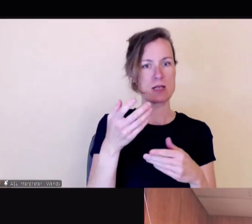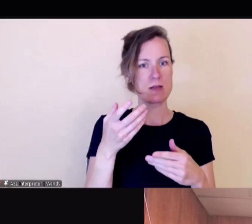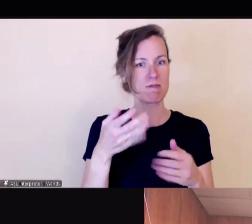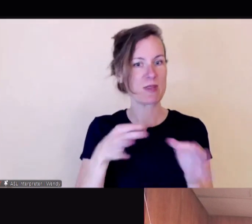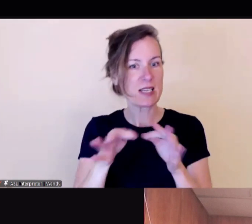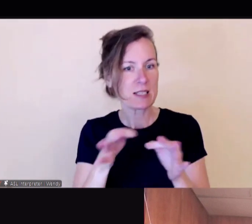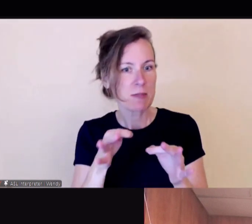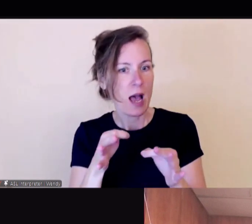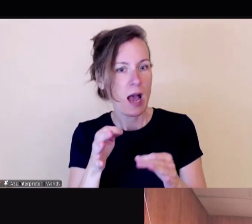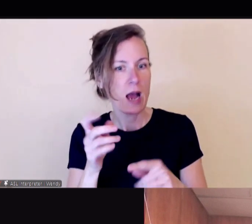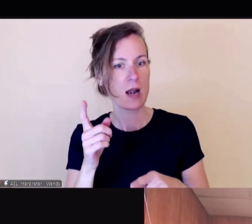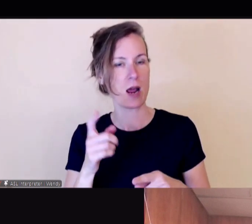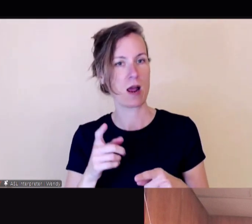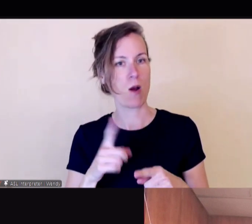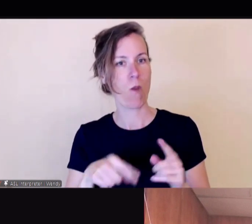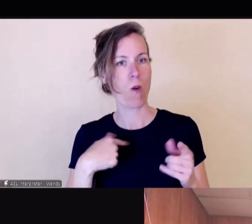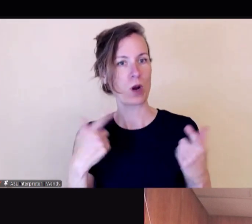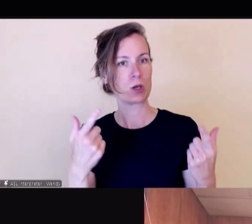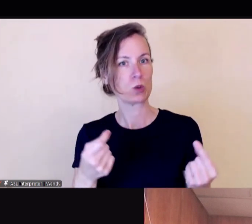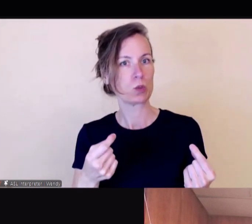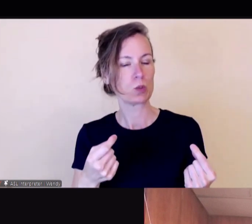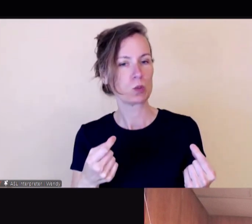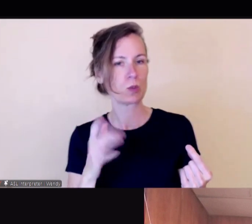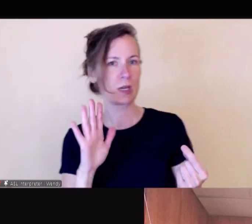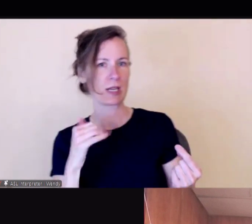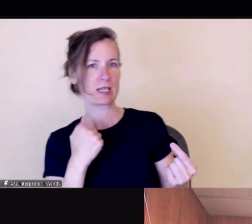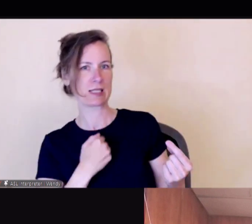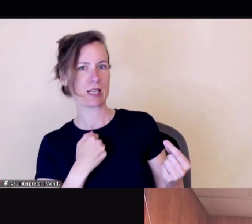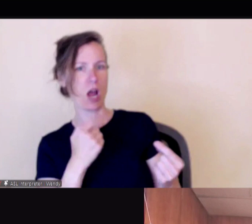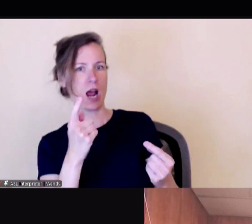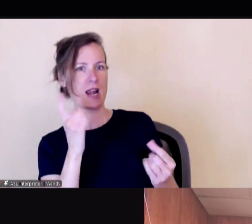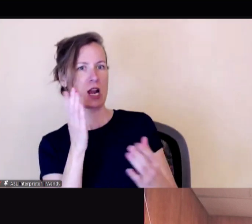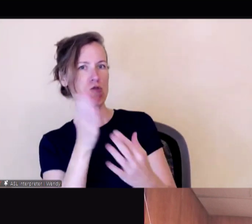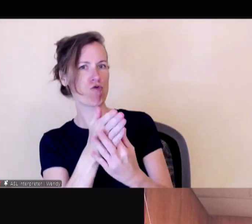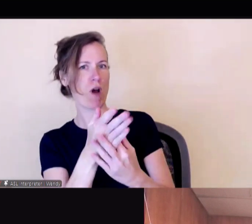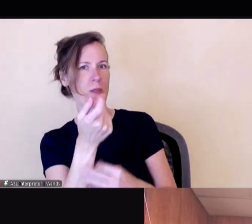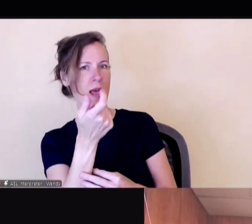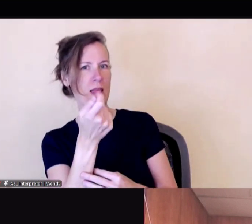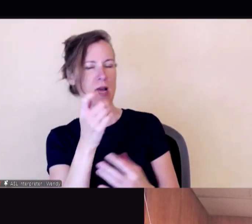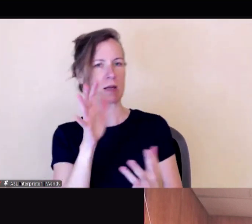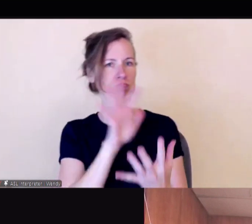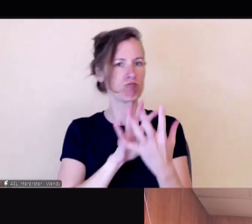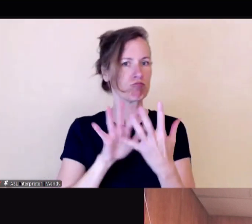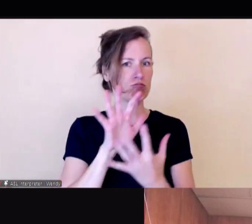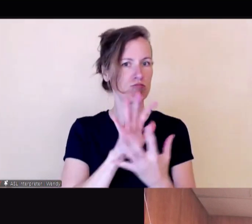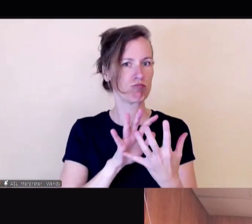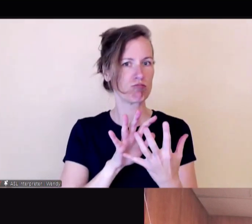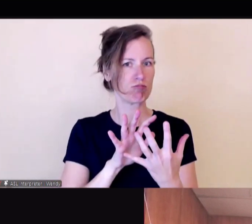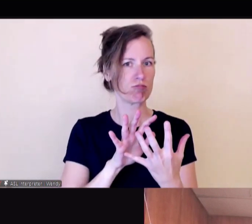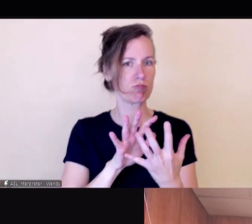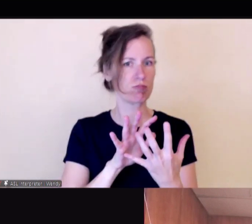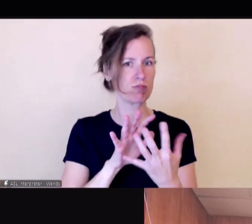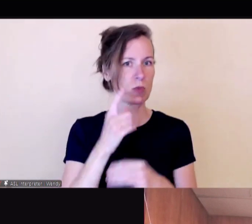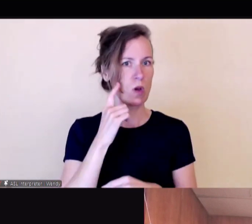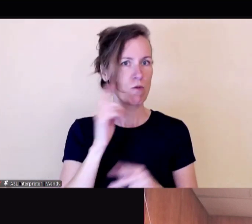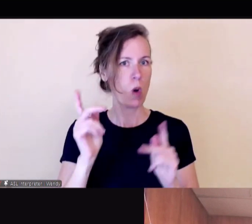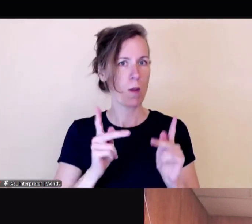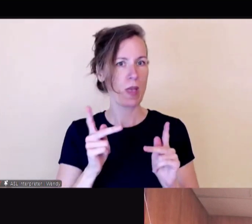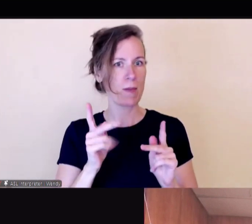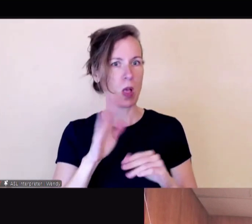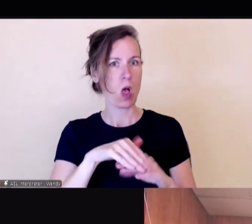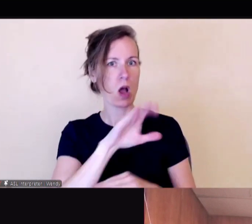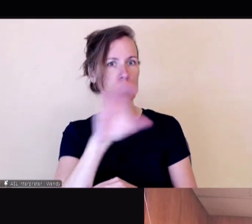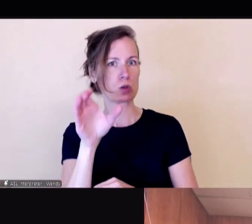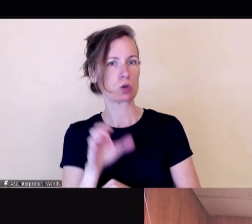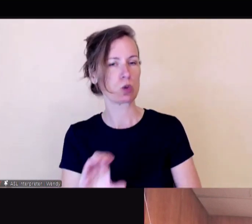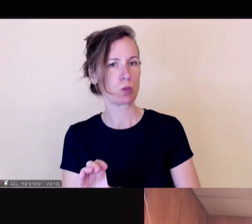originally known as the Human Relations. I'm sorry to interrupt. So sorry to interrupt. It sounds a little muffled here for the folks that are online.